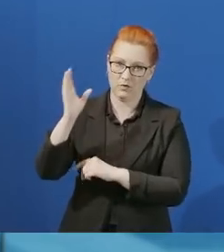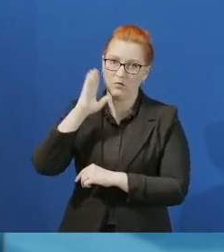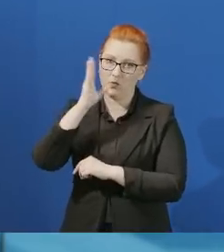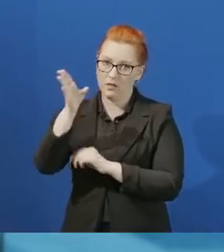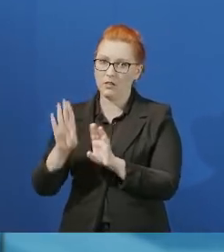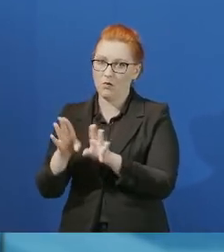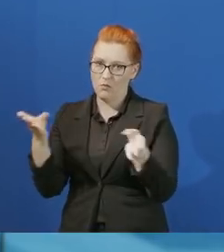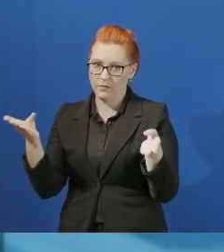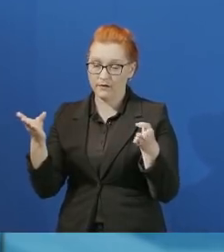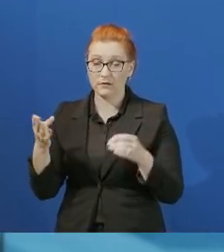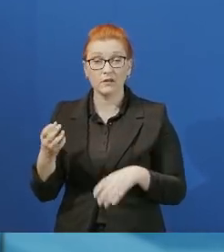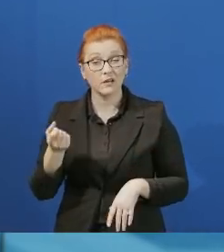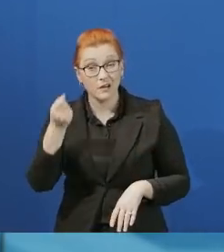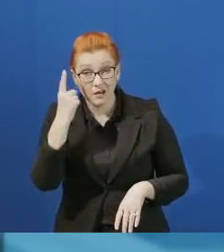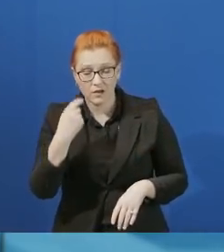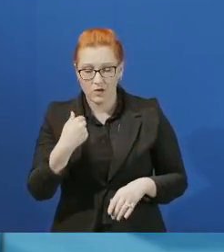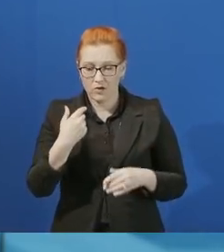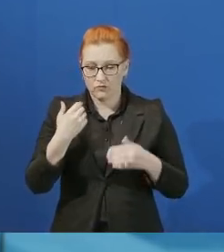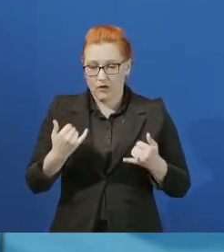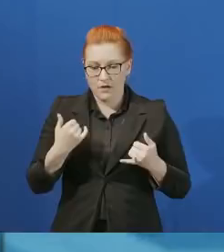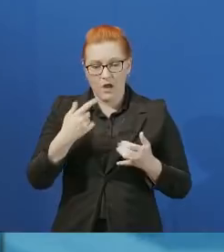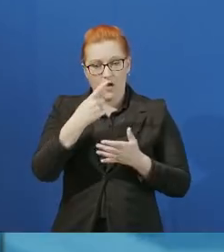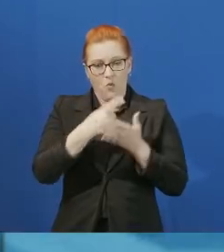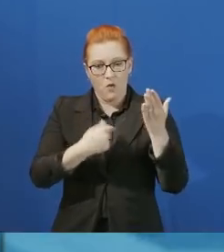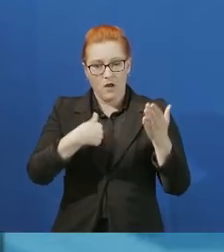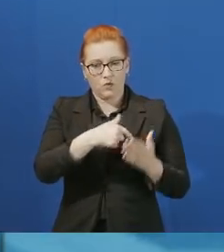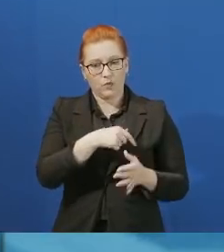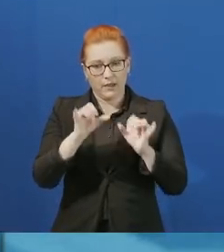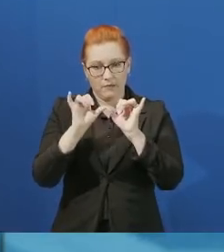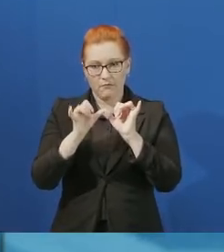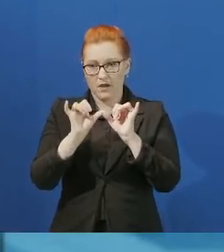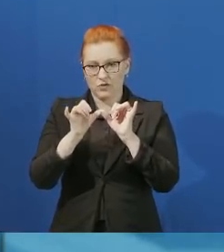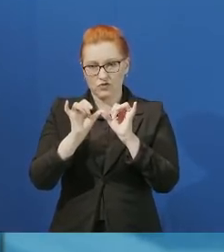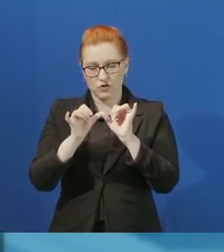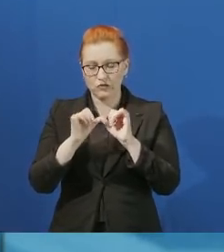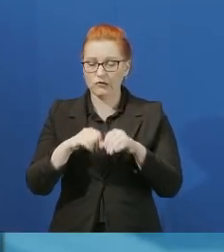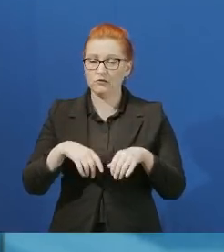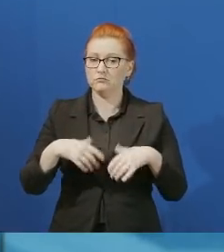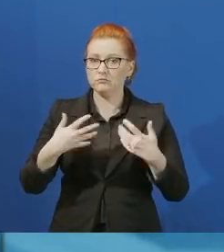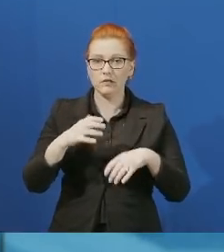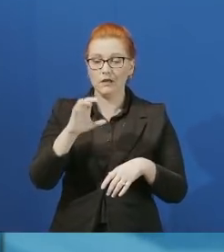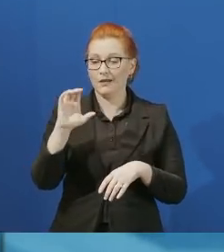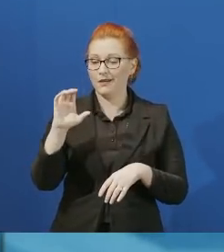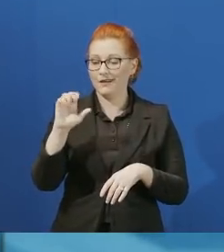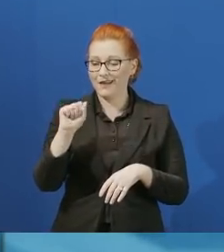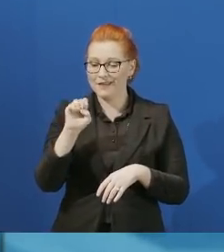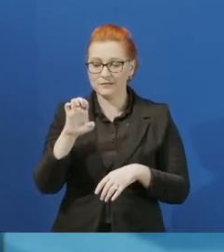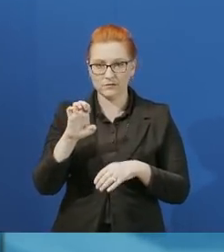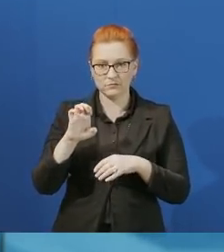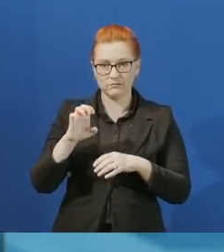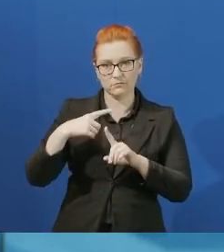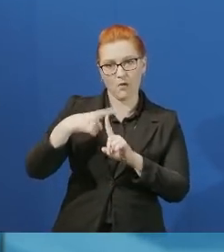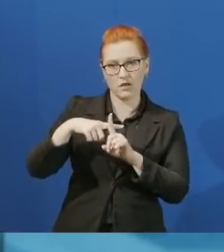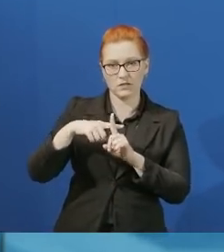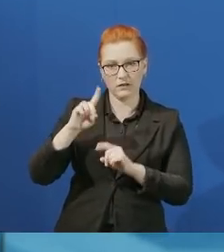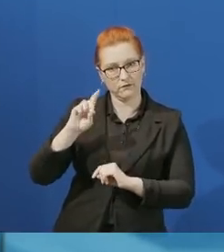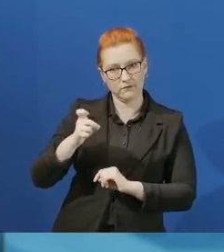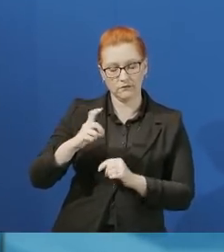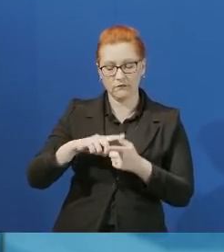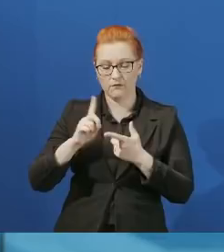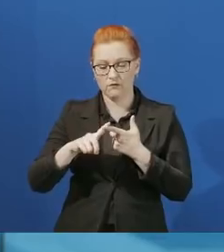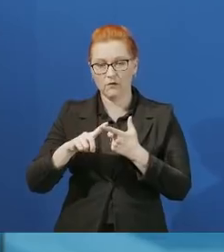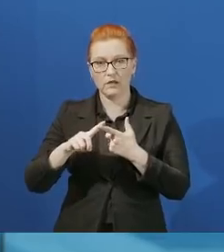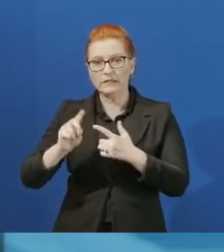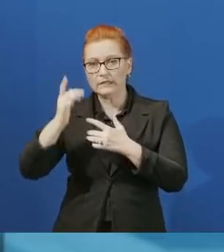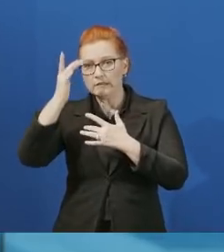really, what we're measuring are the cases, the symptoms, and the hospital capacity, along with some data